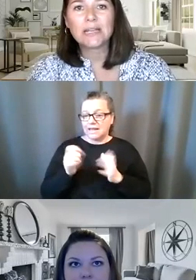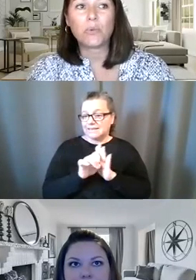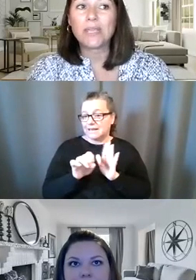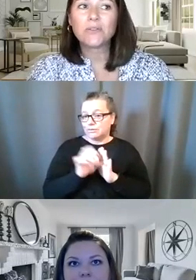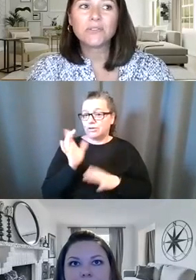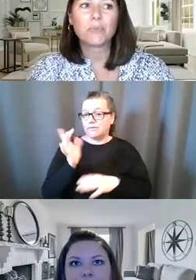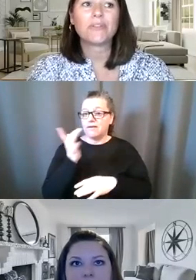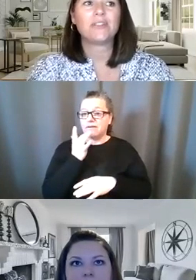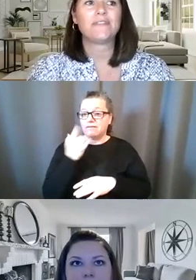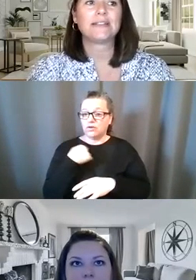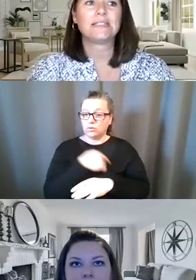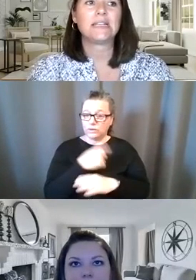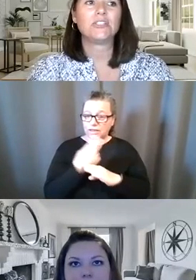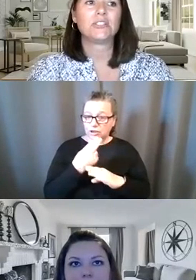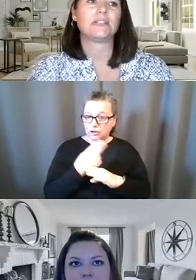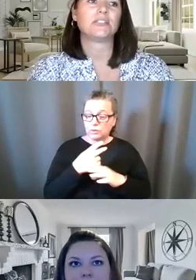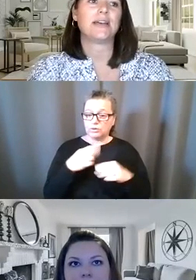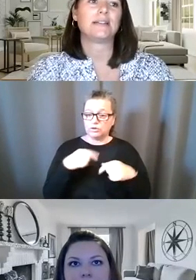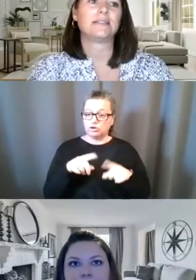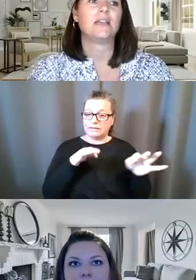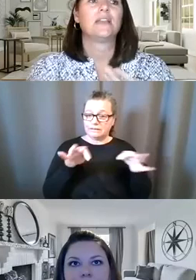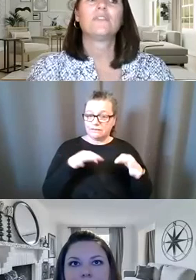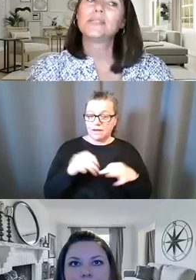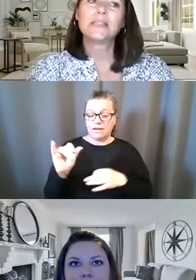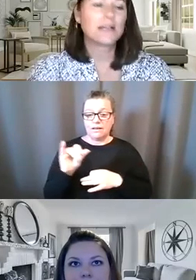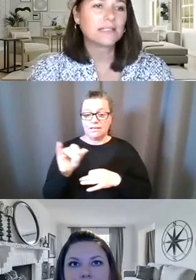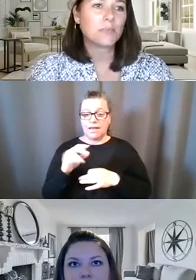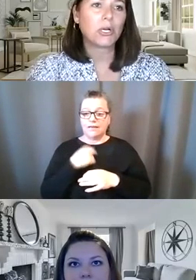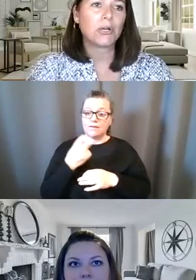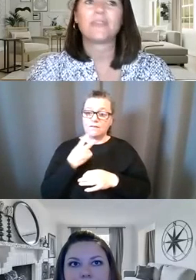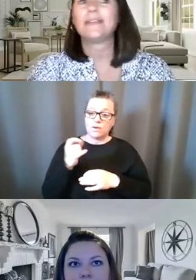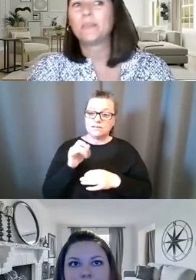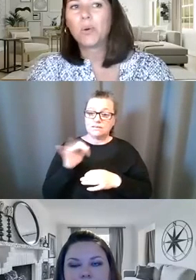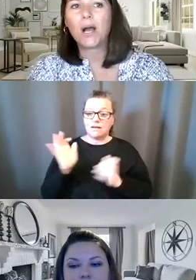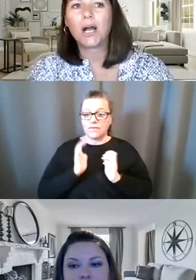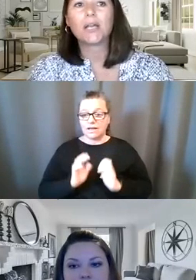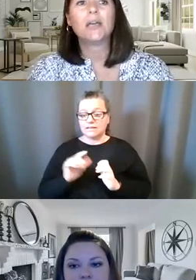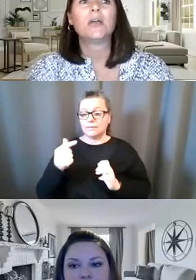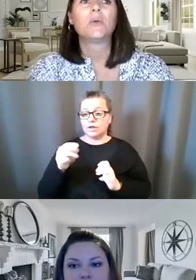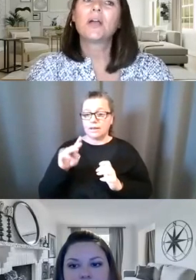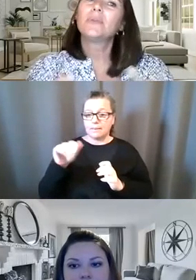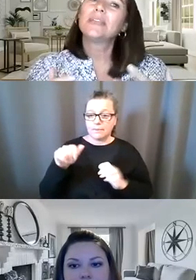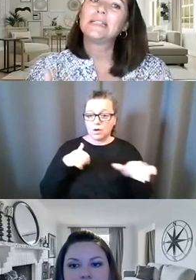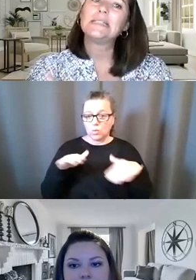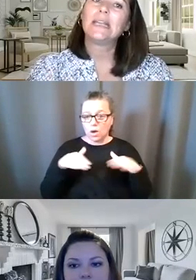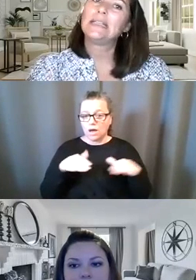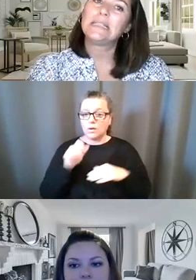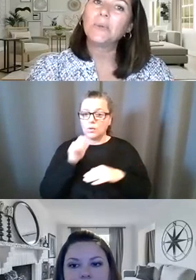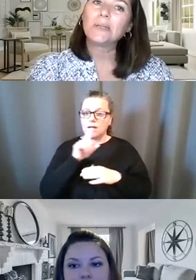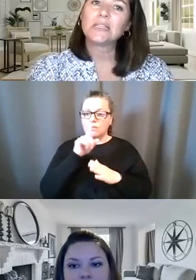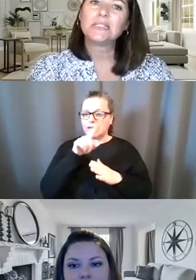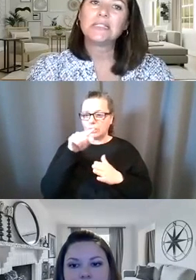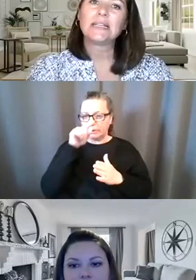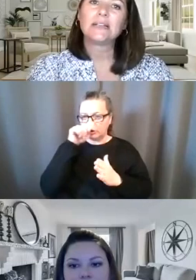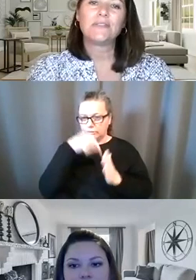tools that we use when we're in the define stage, such as the voice of the customer, the Gemba walk. We're not really going to dig any deeper